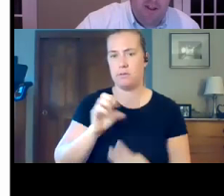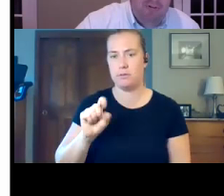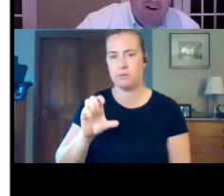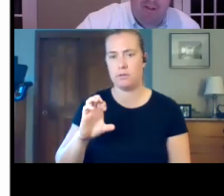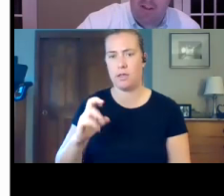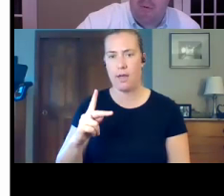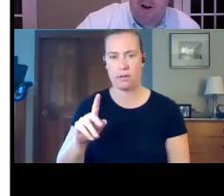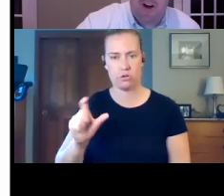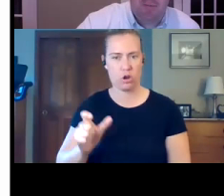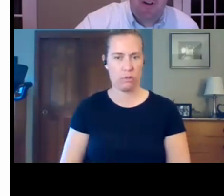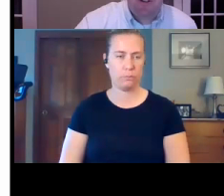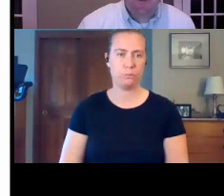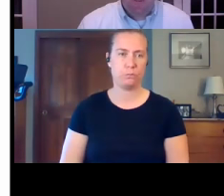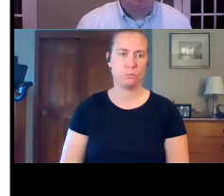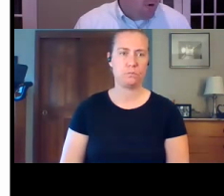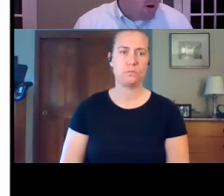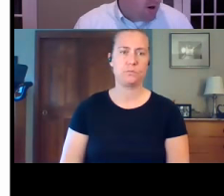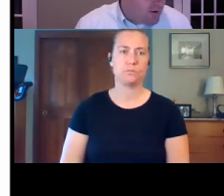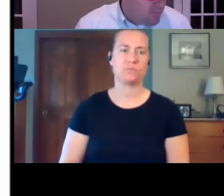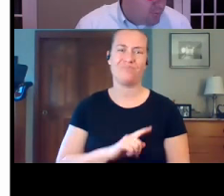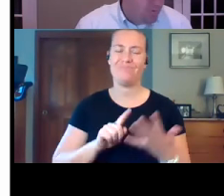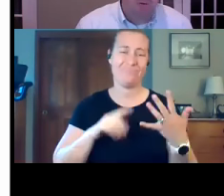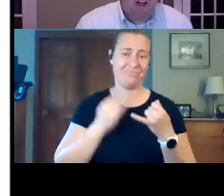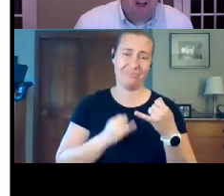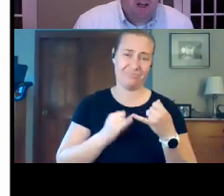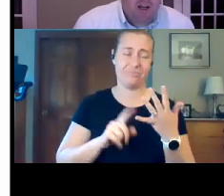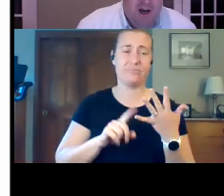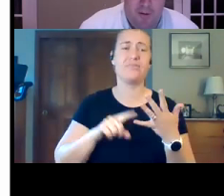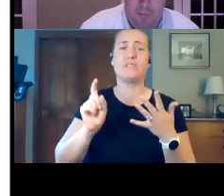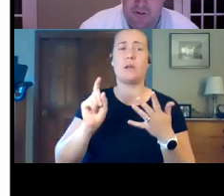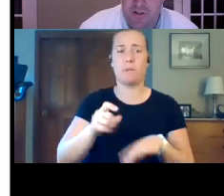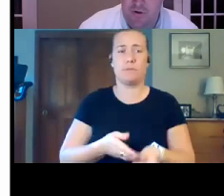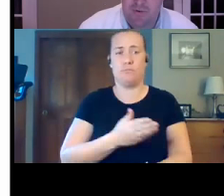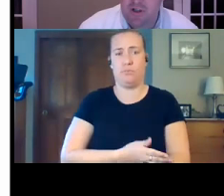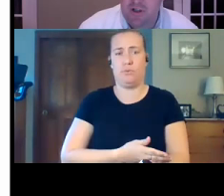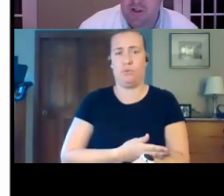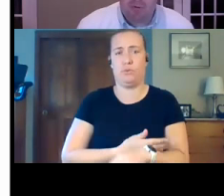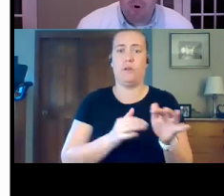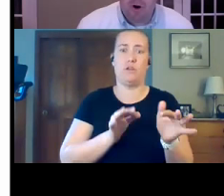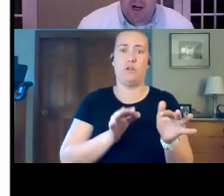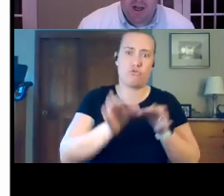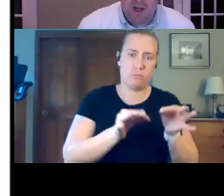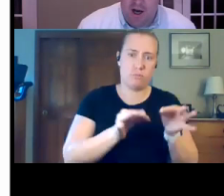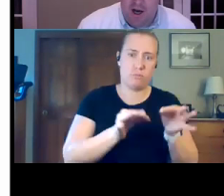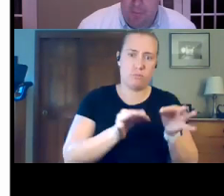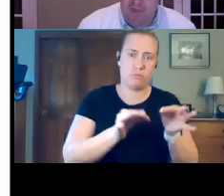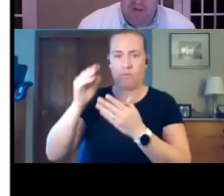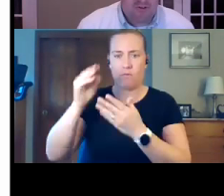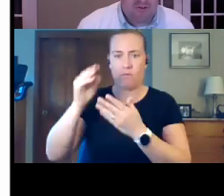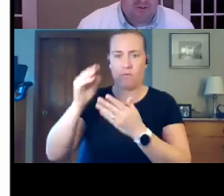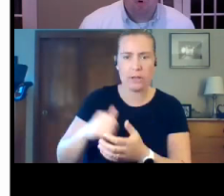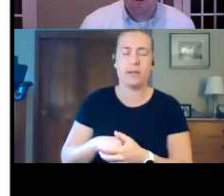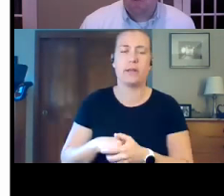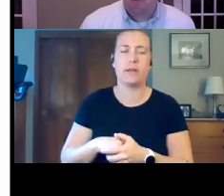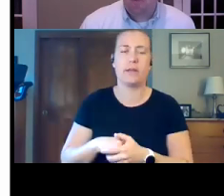And the final thing that I want to talk about is just this need for improving description, tracking, and reporting.